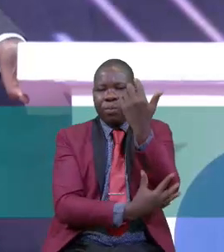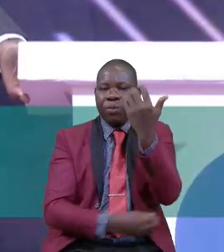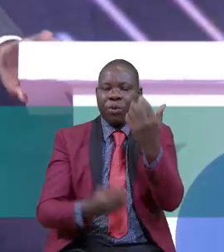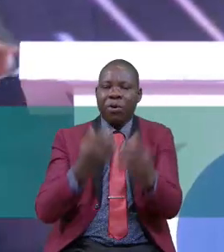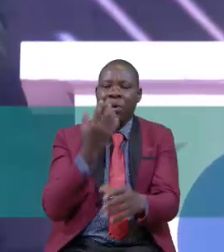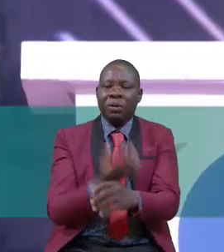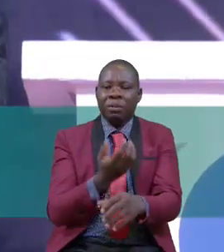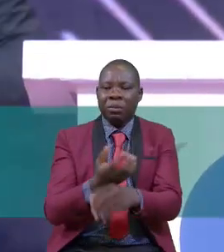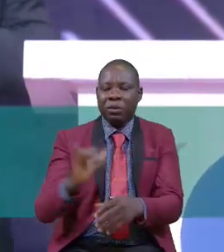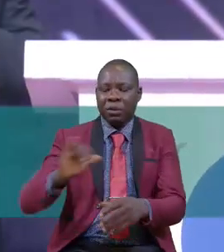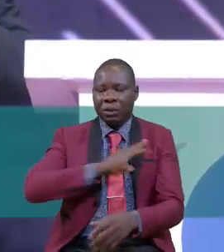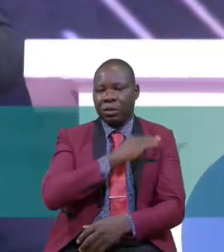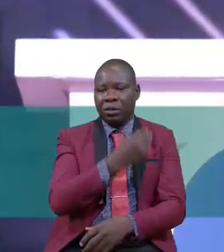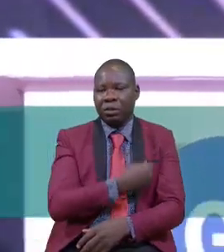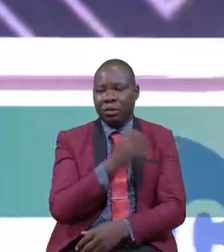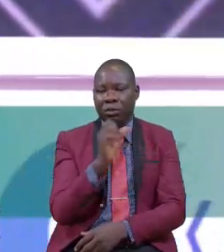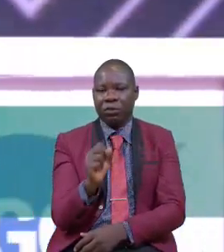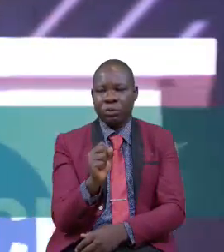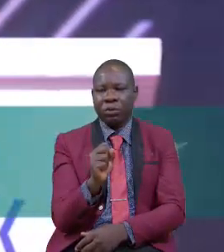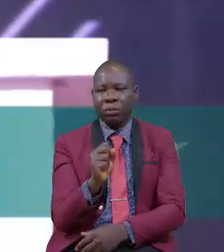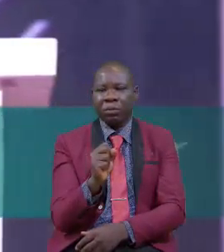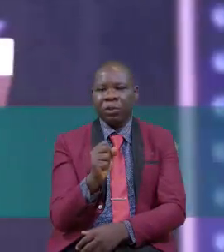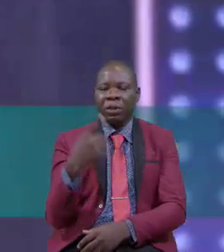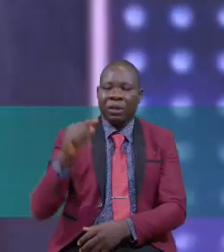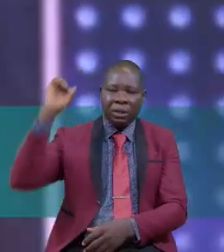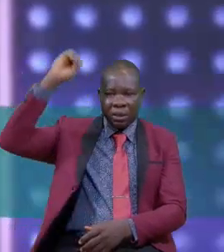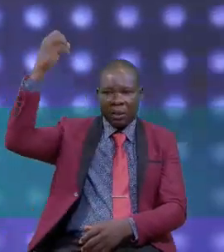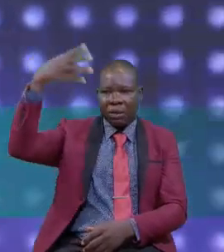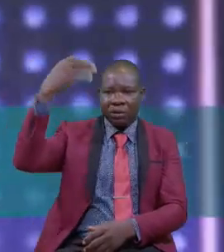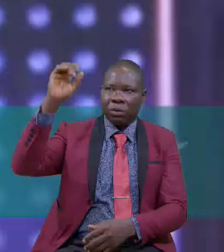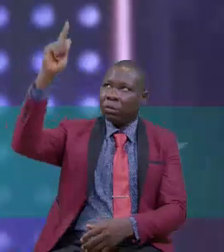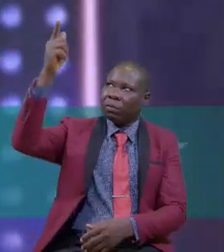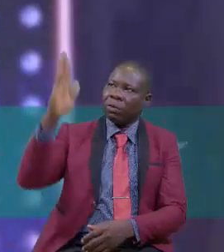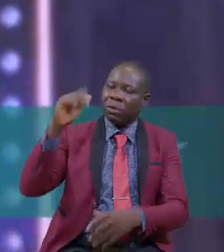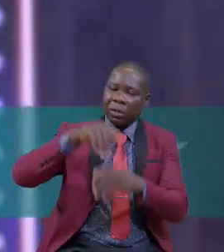beseeching souls. The grace of God in our lives is